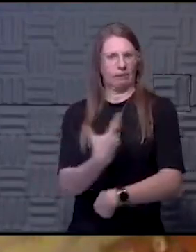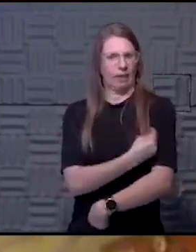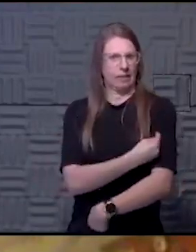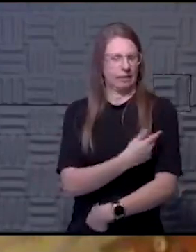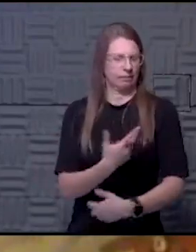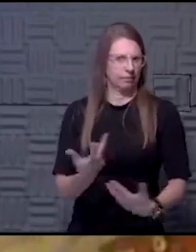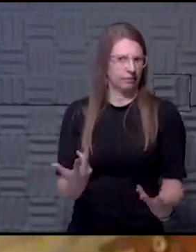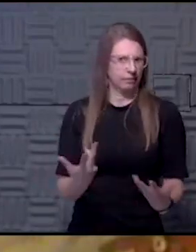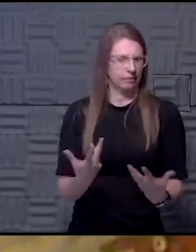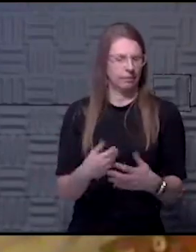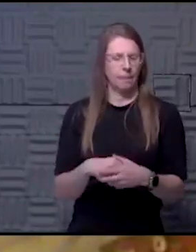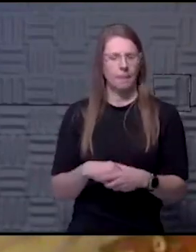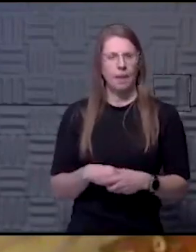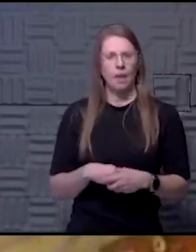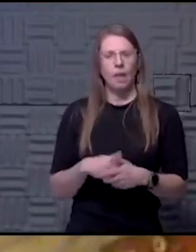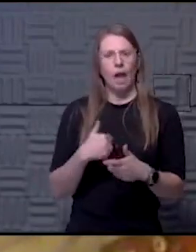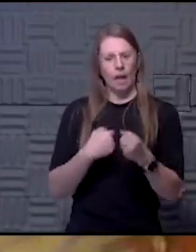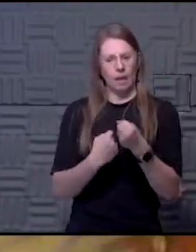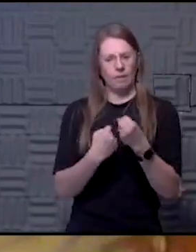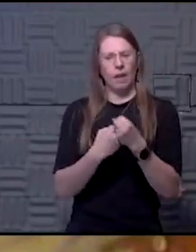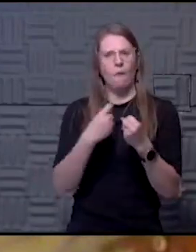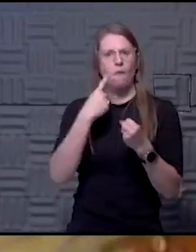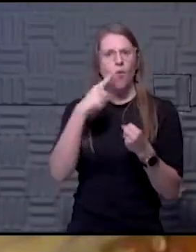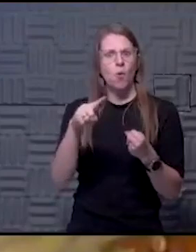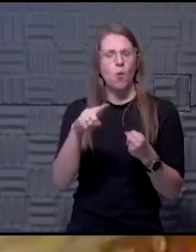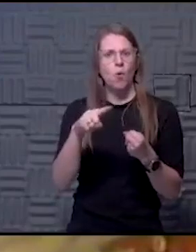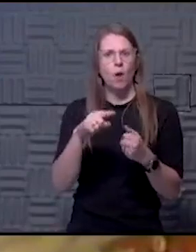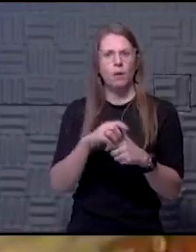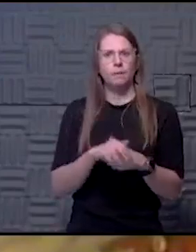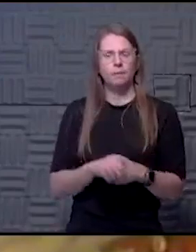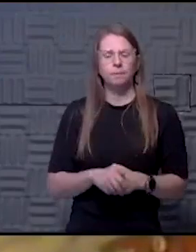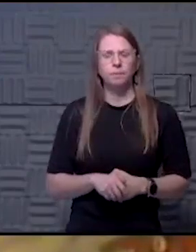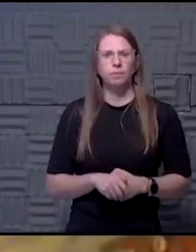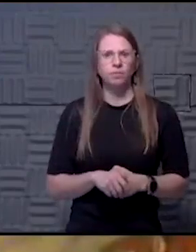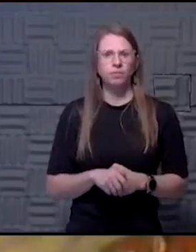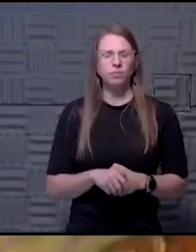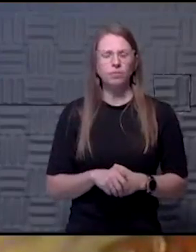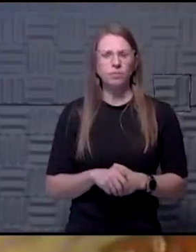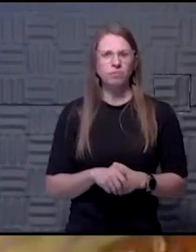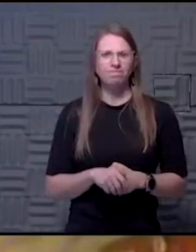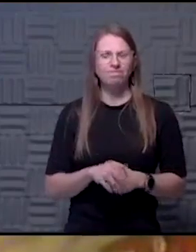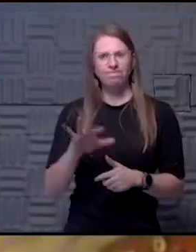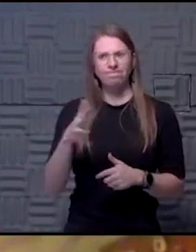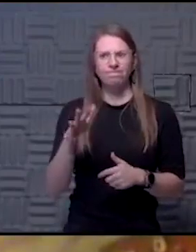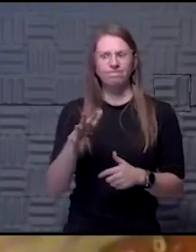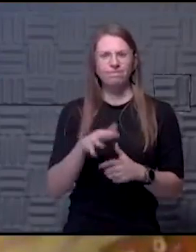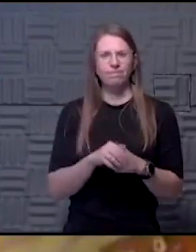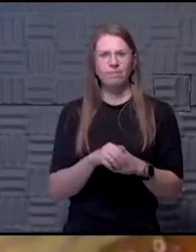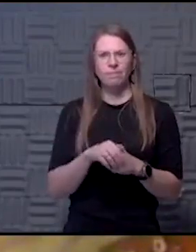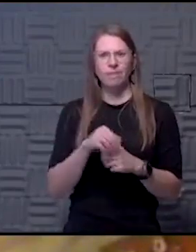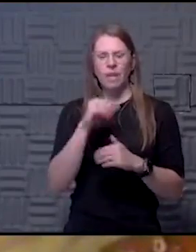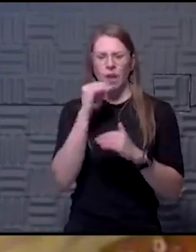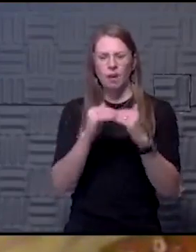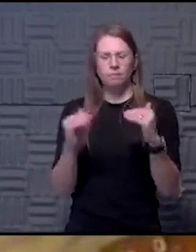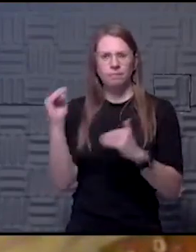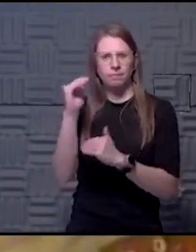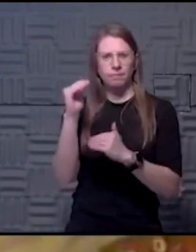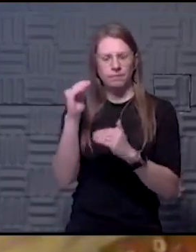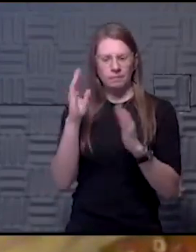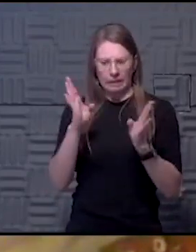Again, I advocate for paying kind of a not overly great amount of attention